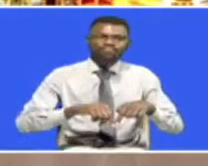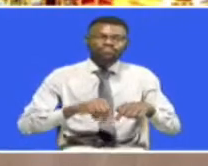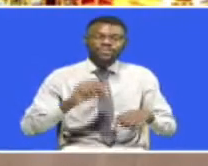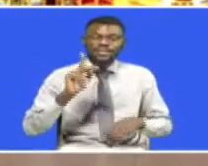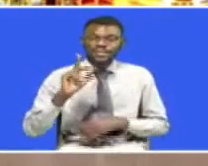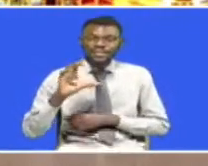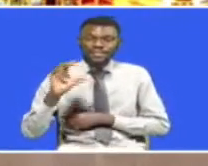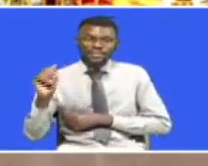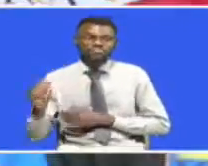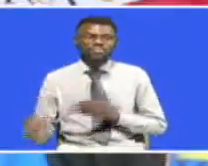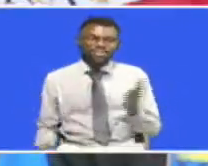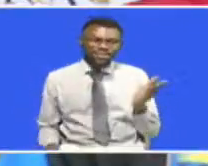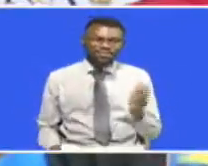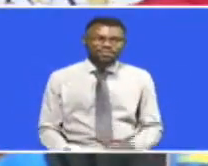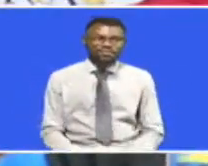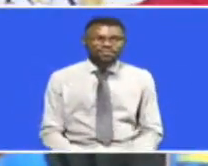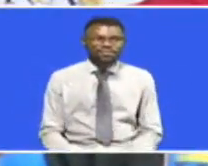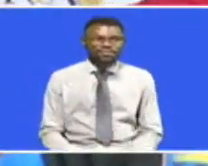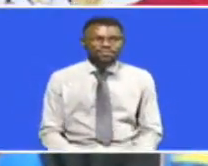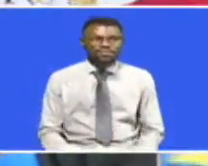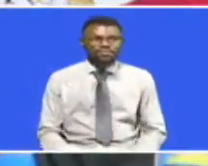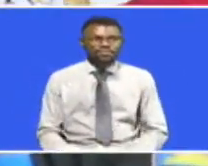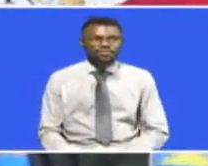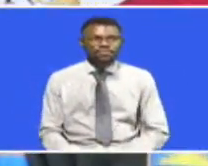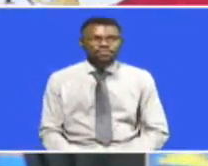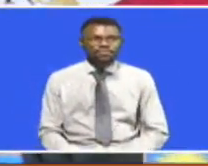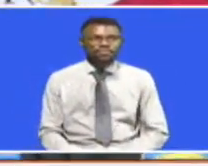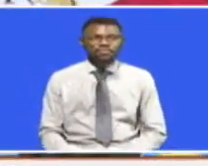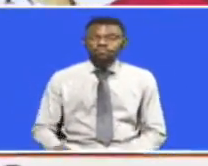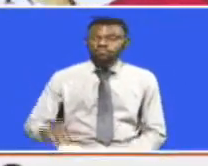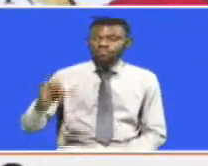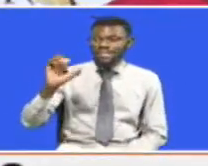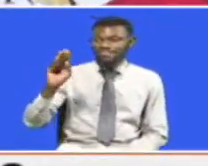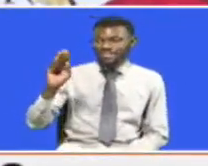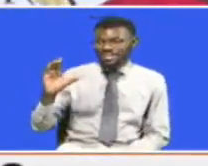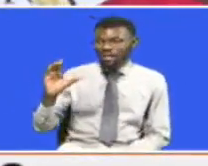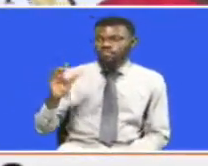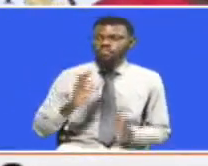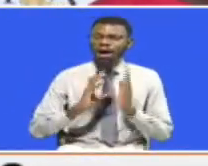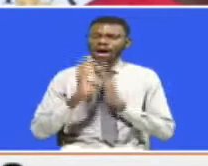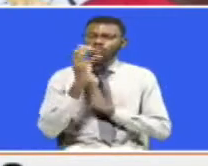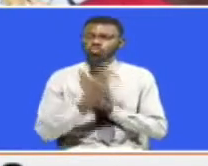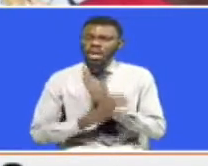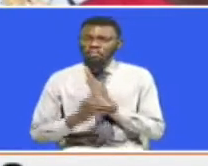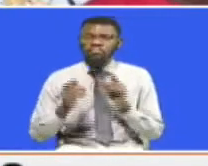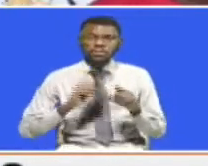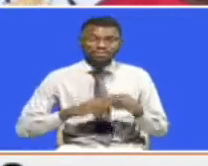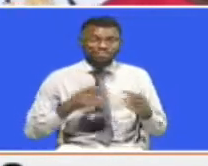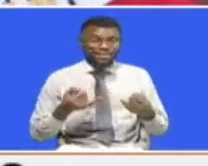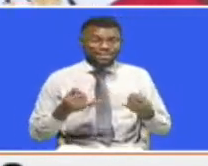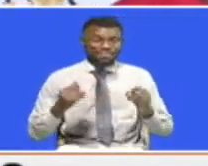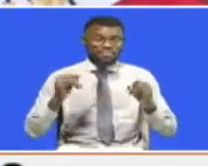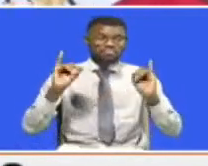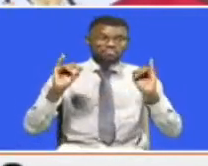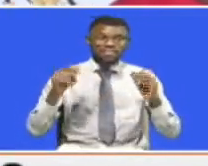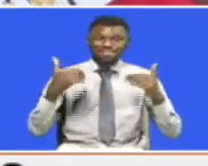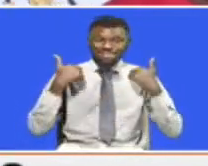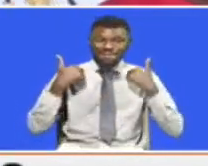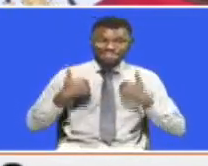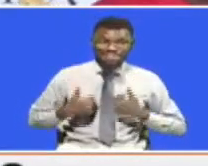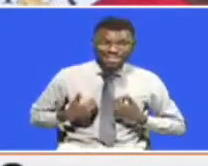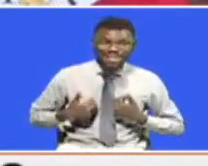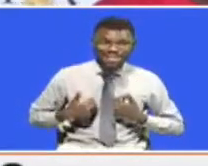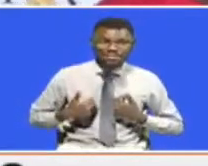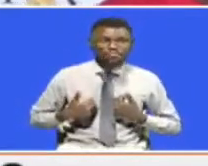KCA. Looking at the competency-based curriculum in Kenya, as we implement it, for me,